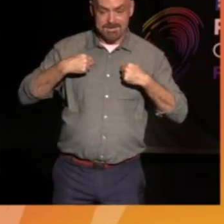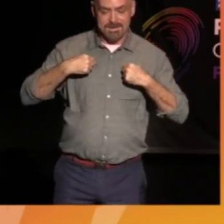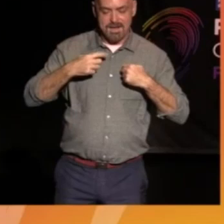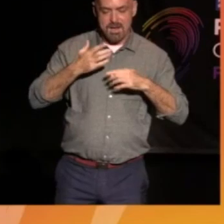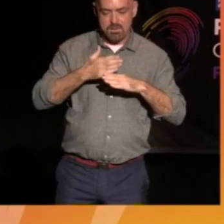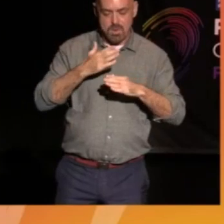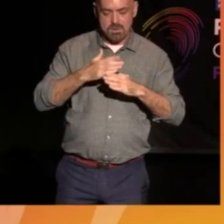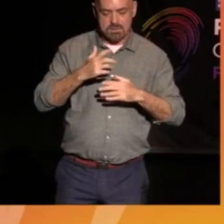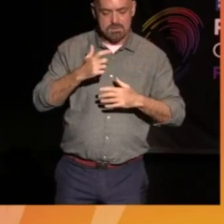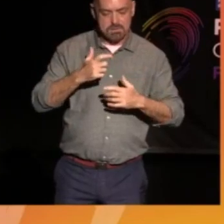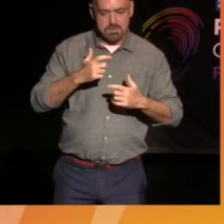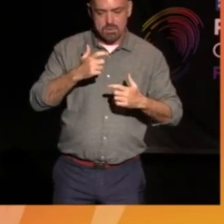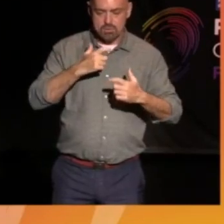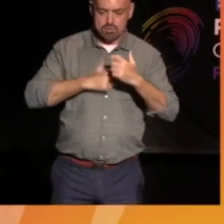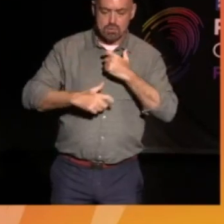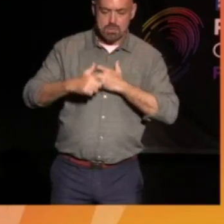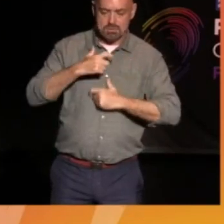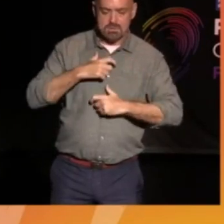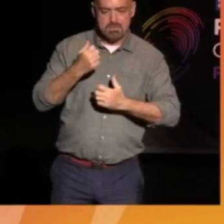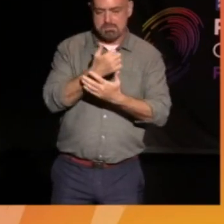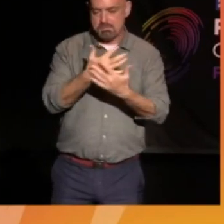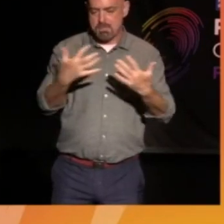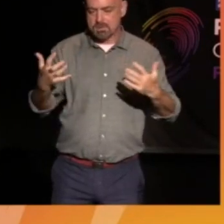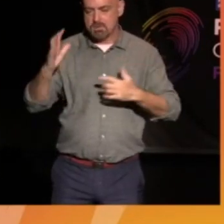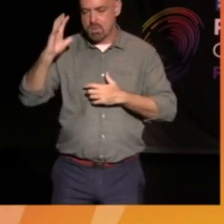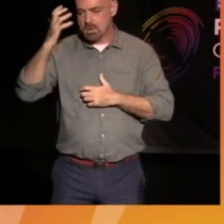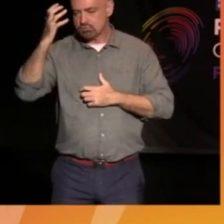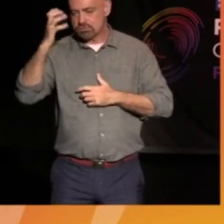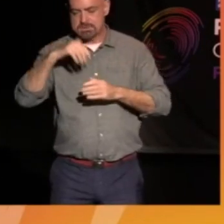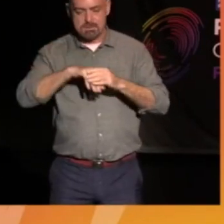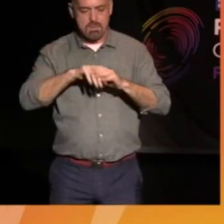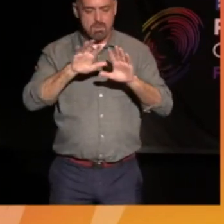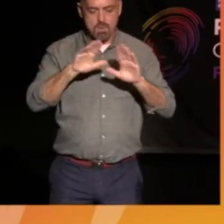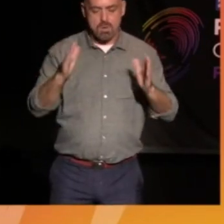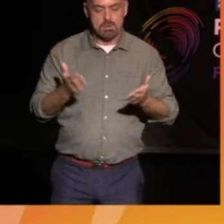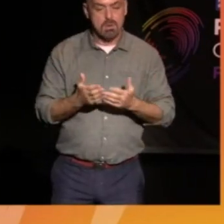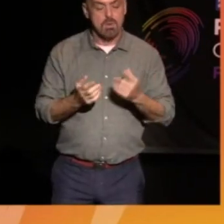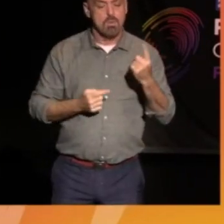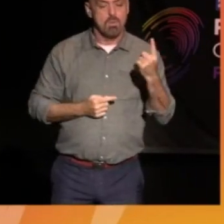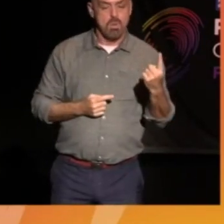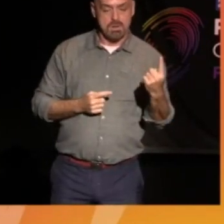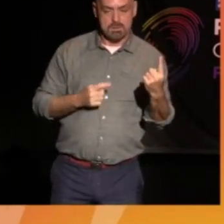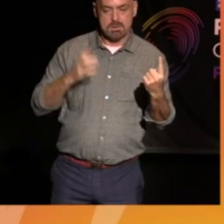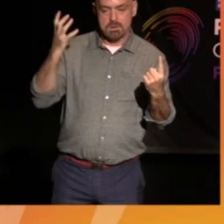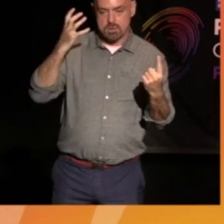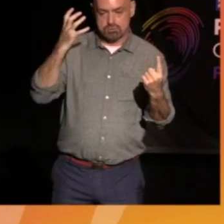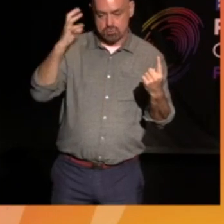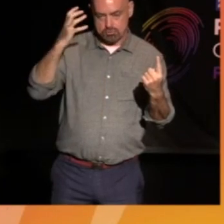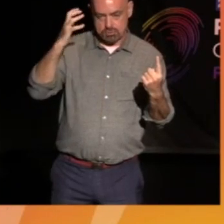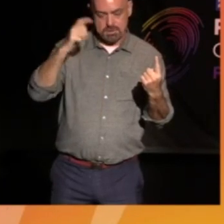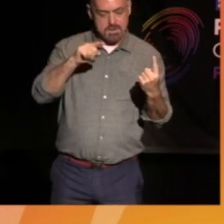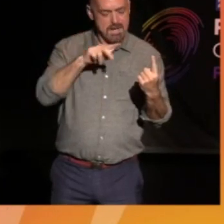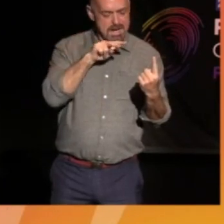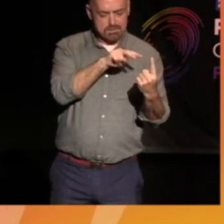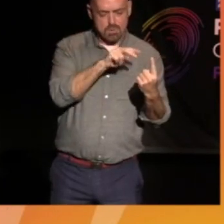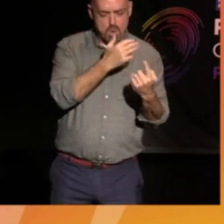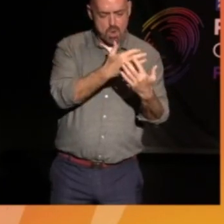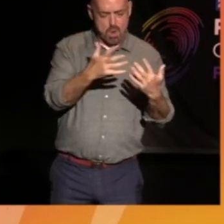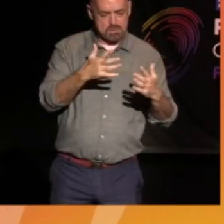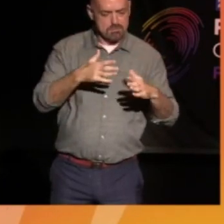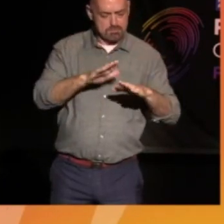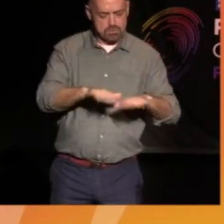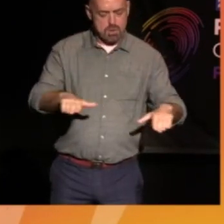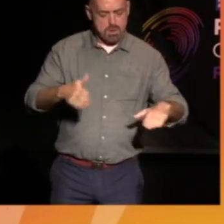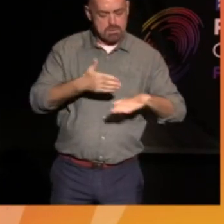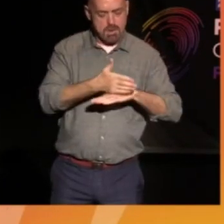humanitarian setting in multiple countries over the world, one of which stands out to me where I've seen a lot of child labour,